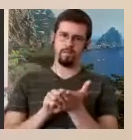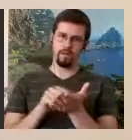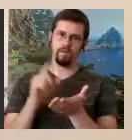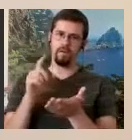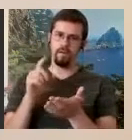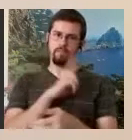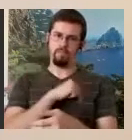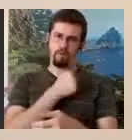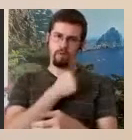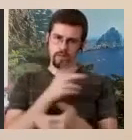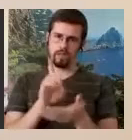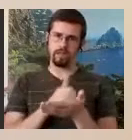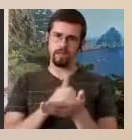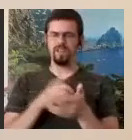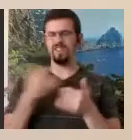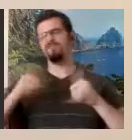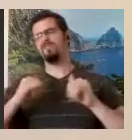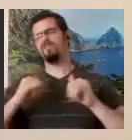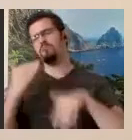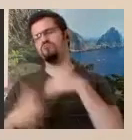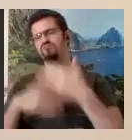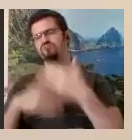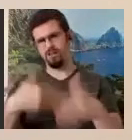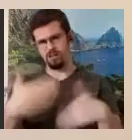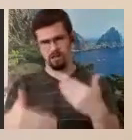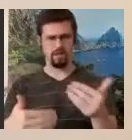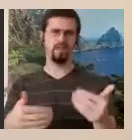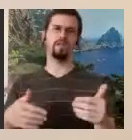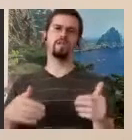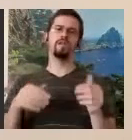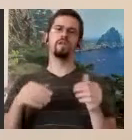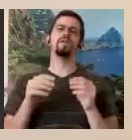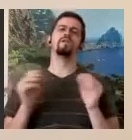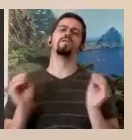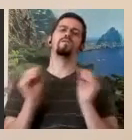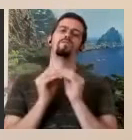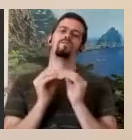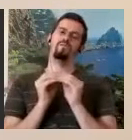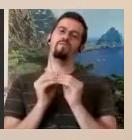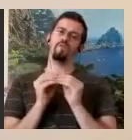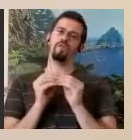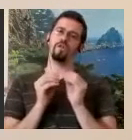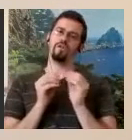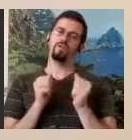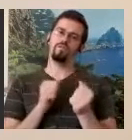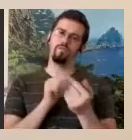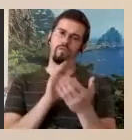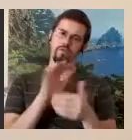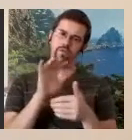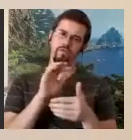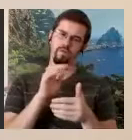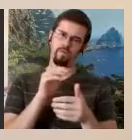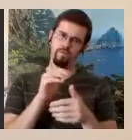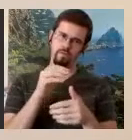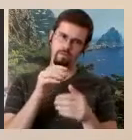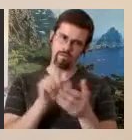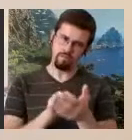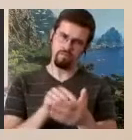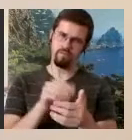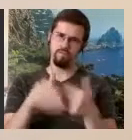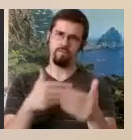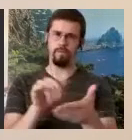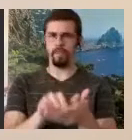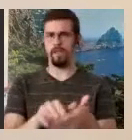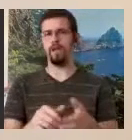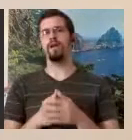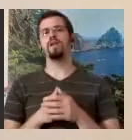still in process, so we hope to have more volumes coming out. Yes, that was back